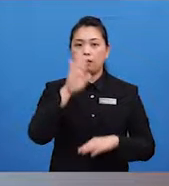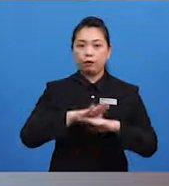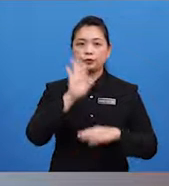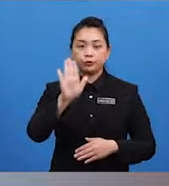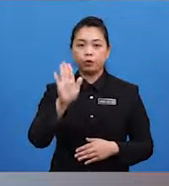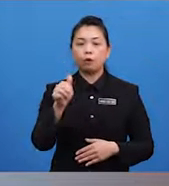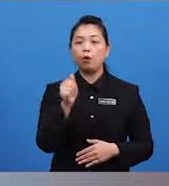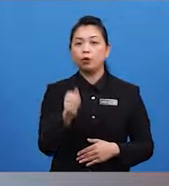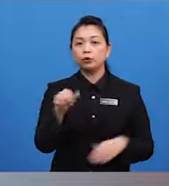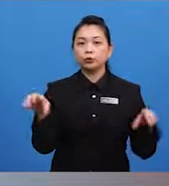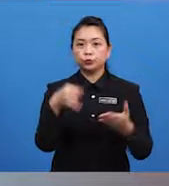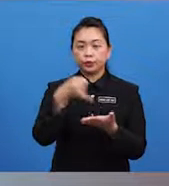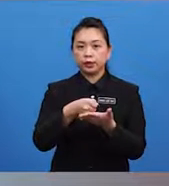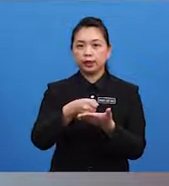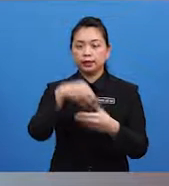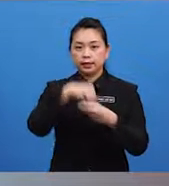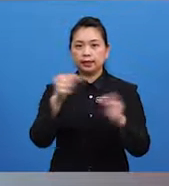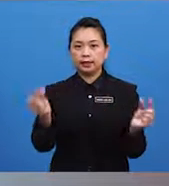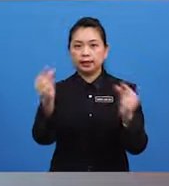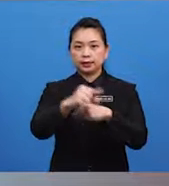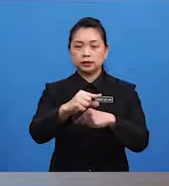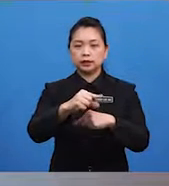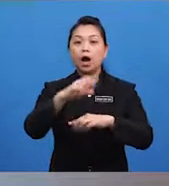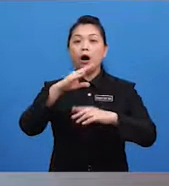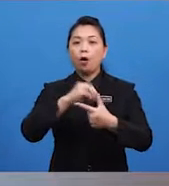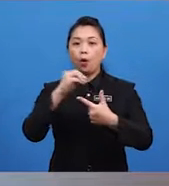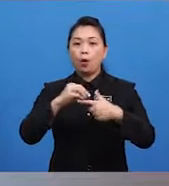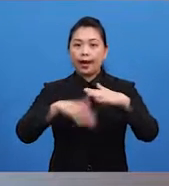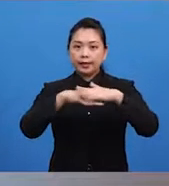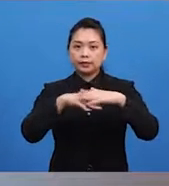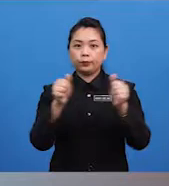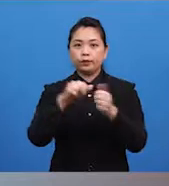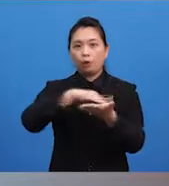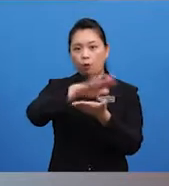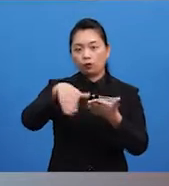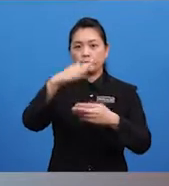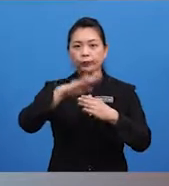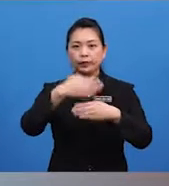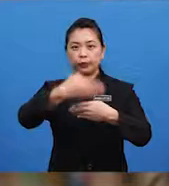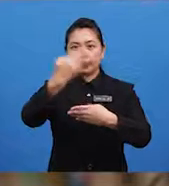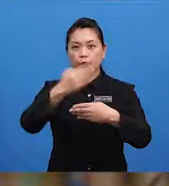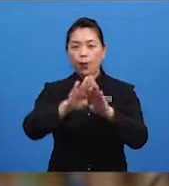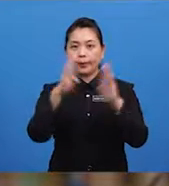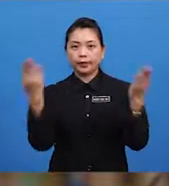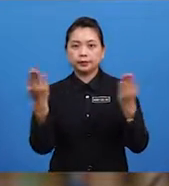the garden, or at least with all the windows flung open.